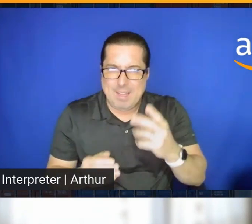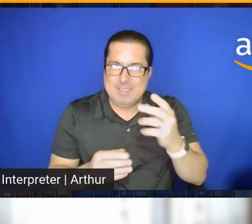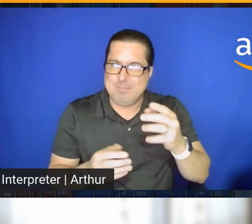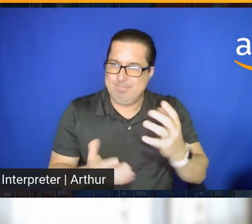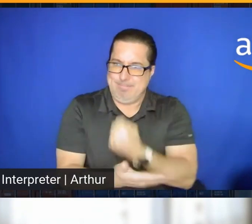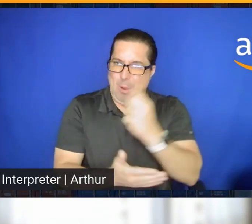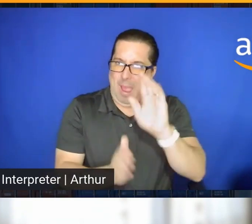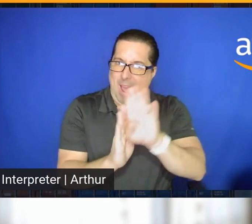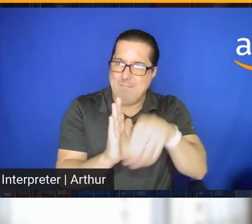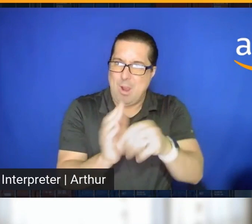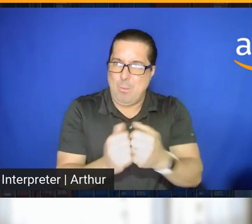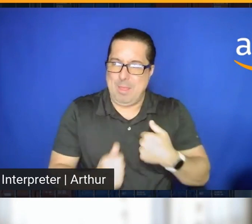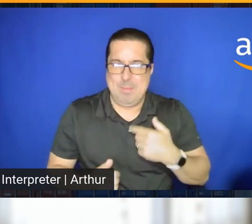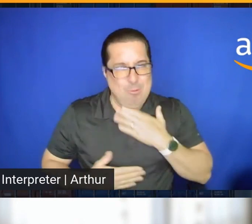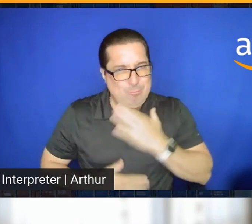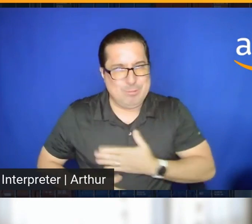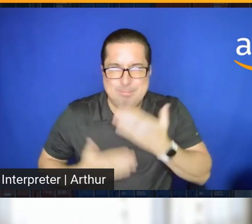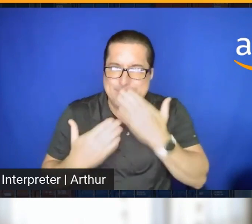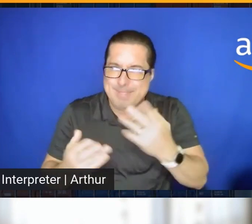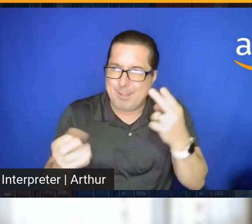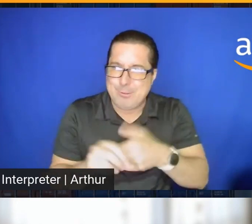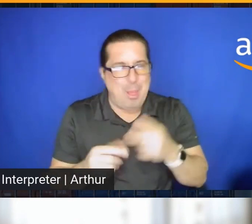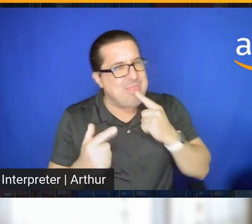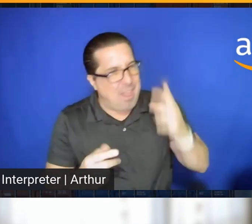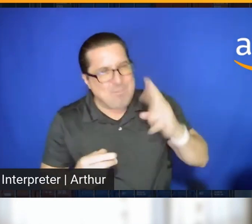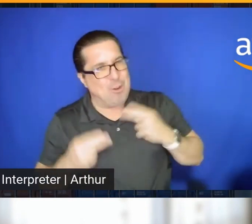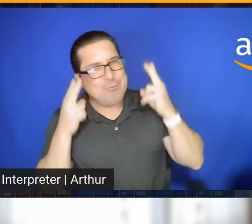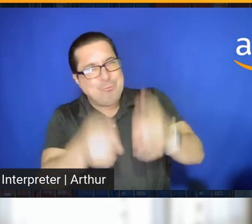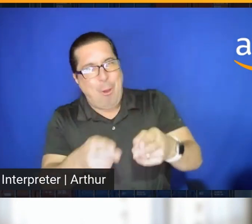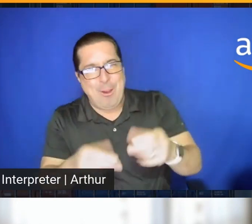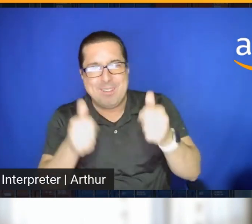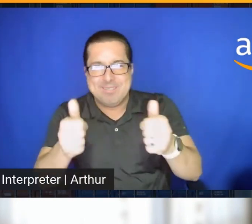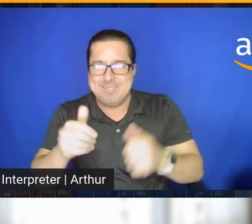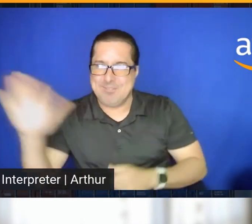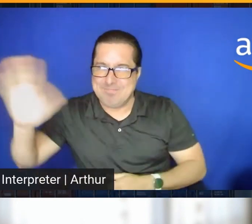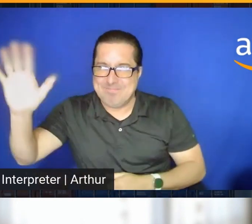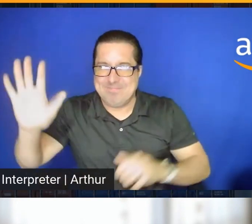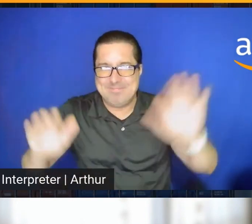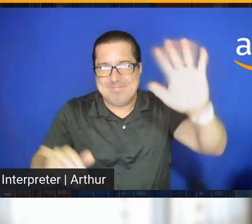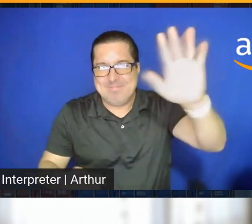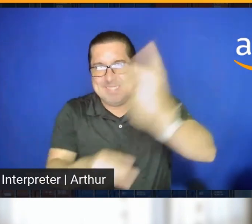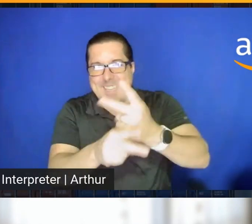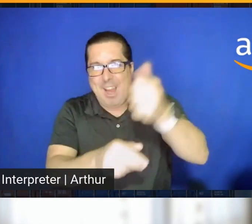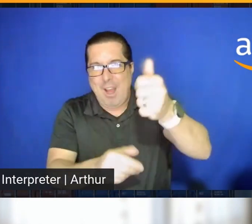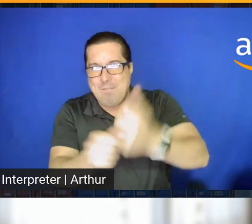it. Thanks for having us, Chris. Have a good day, everybody. Take it easy.